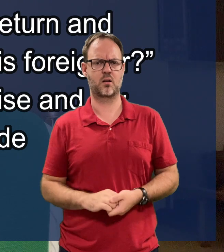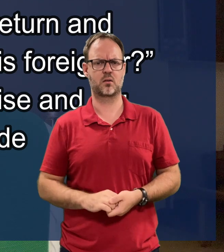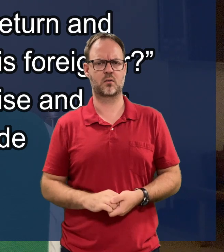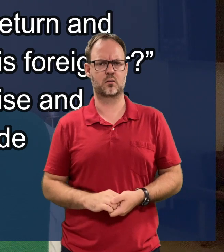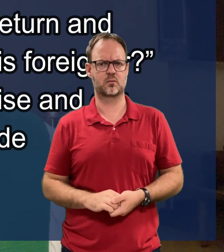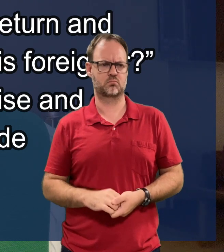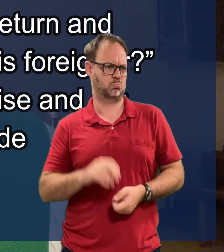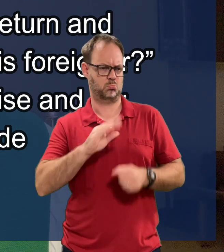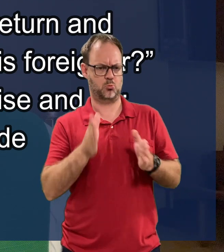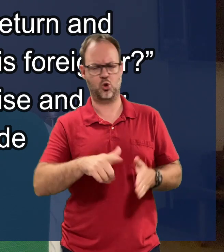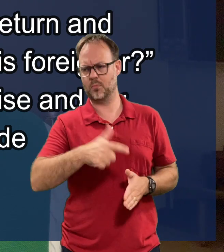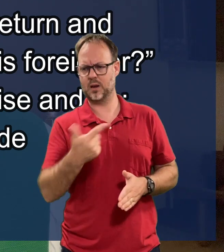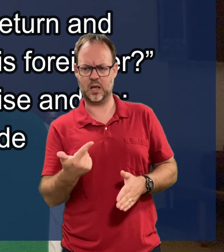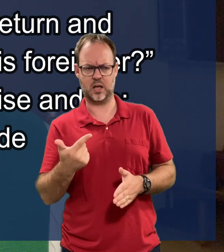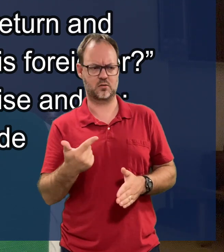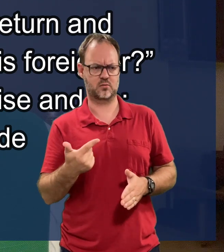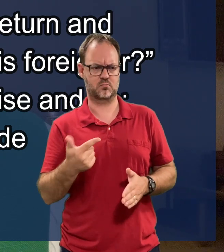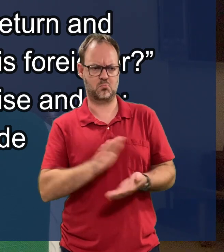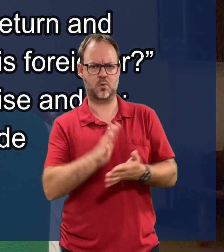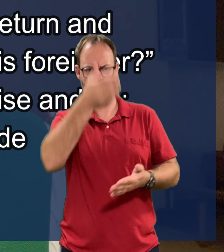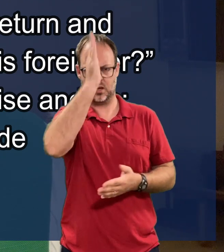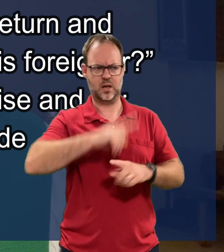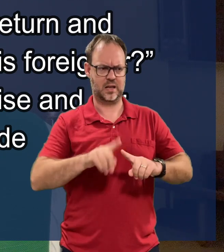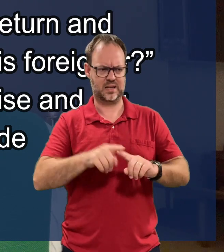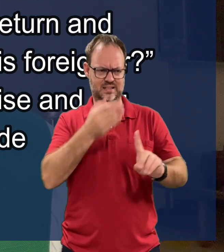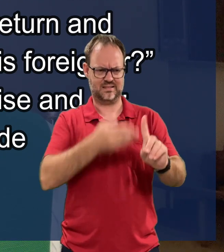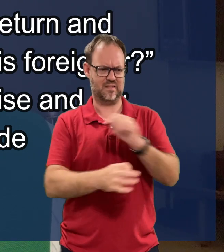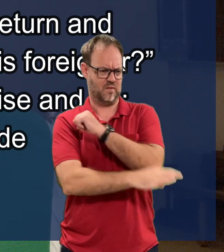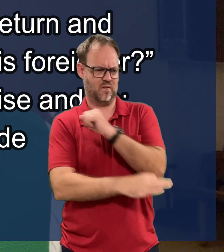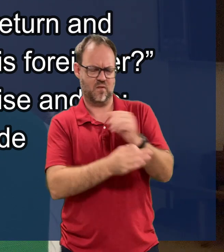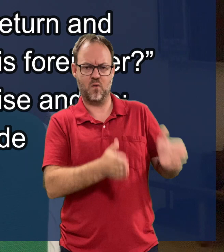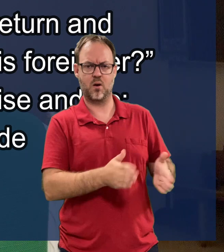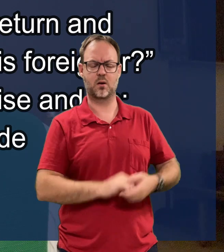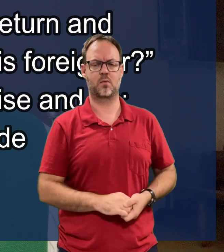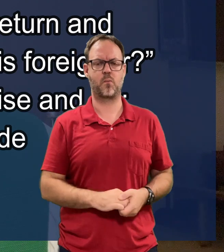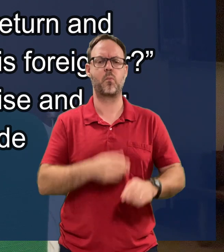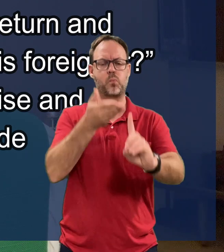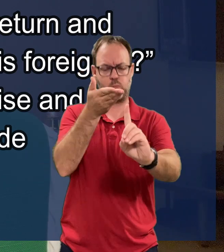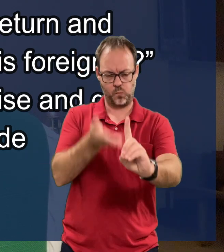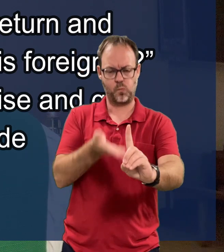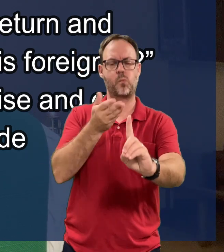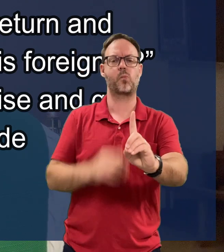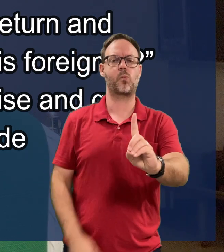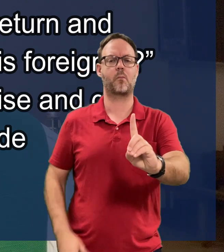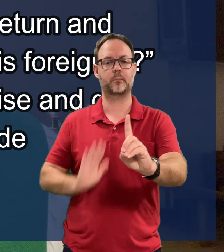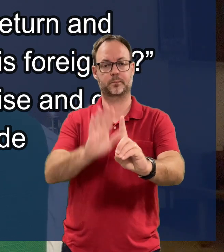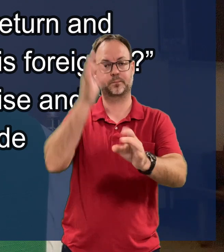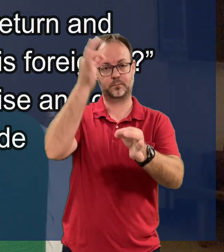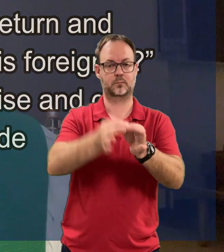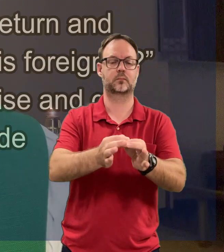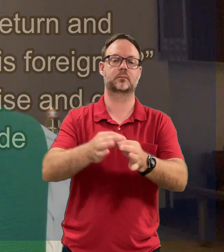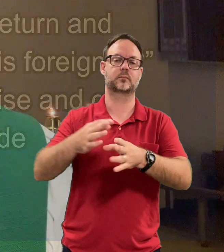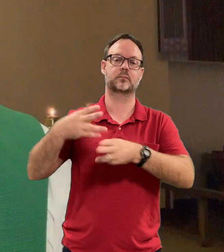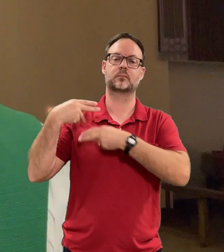God except this foreigner? Then he said to him, rise and go. Your faith has made you